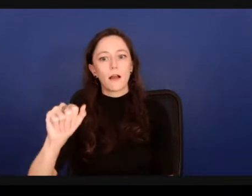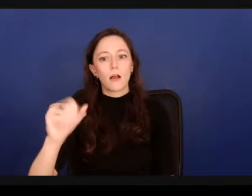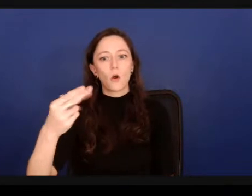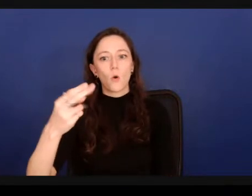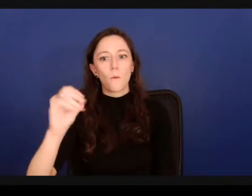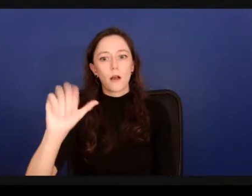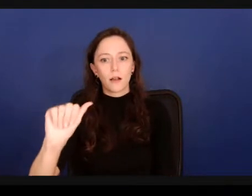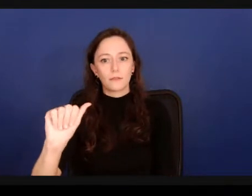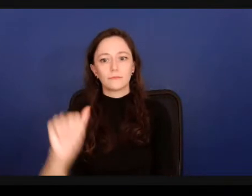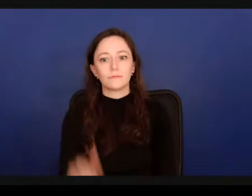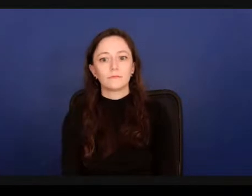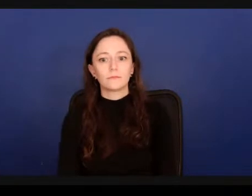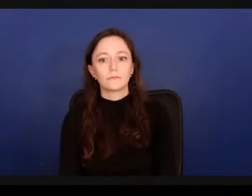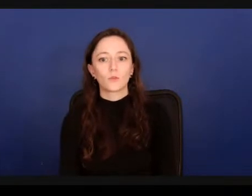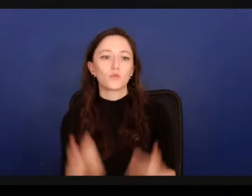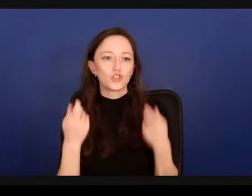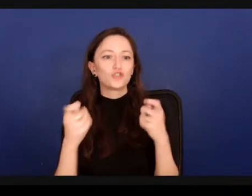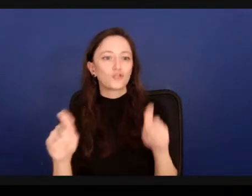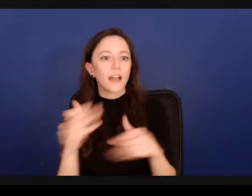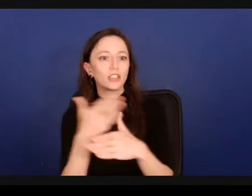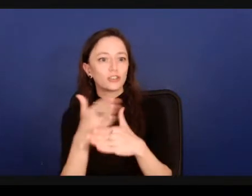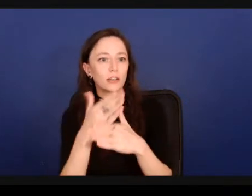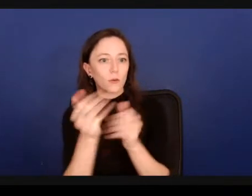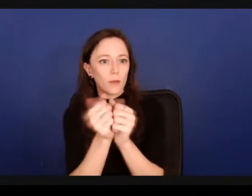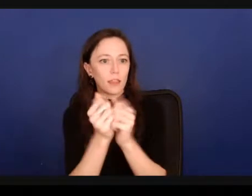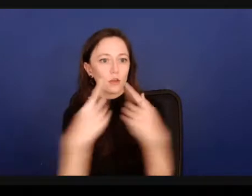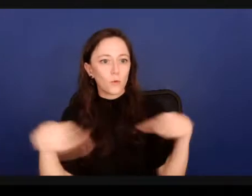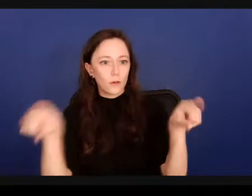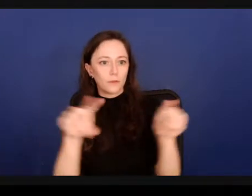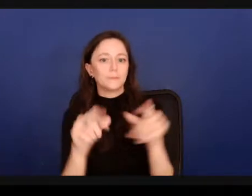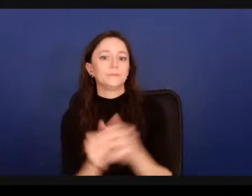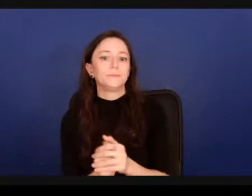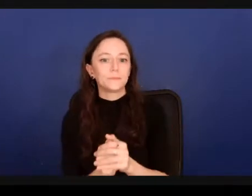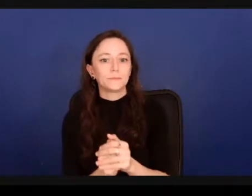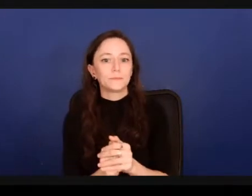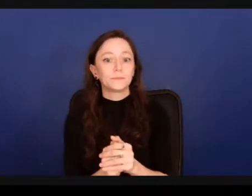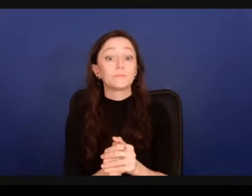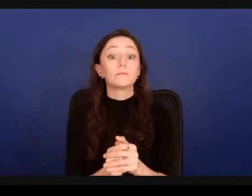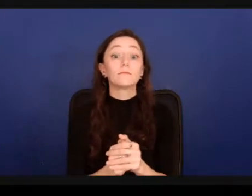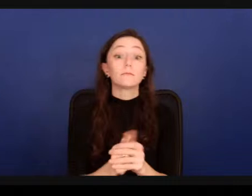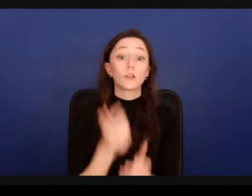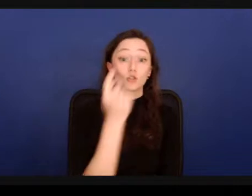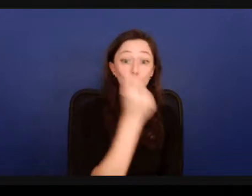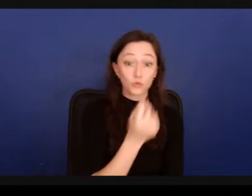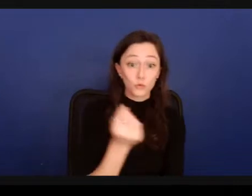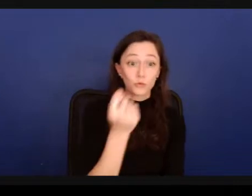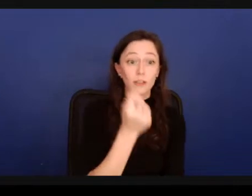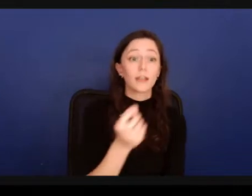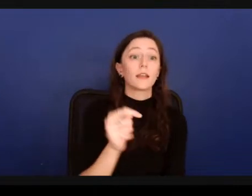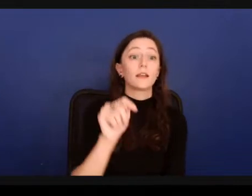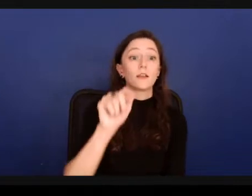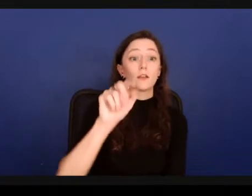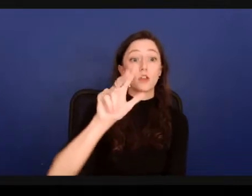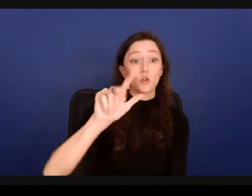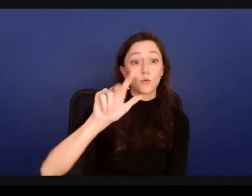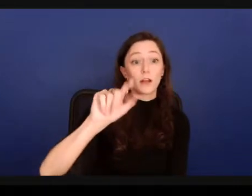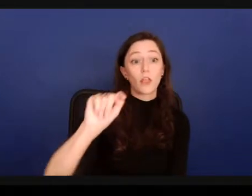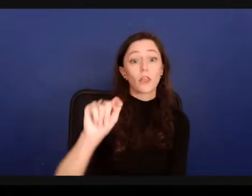The following week there, After Dark on Tuesday, there's a talk from on earthquakes from the library in Kona on the